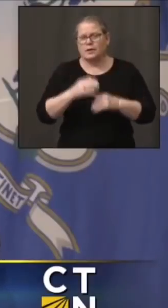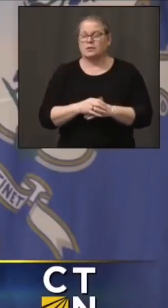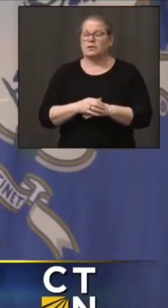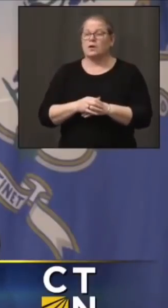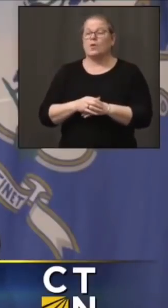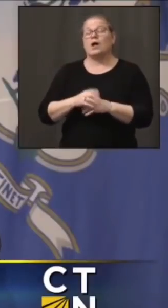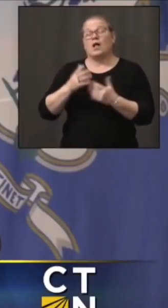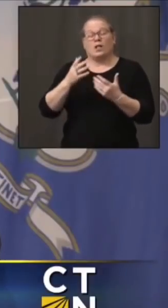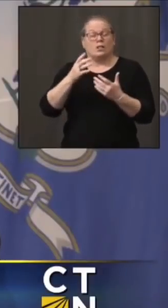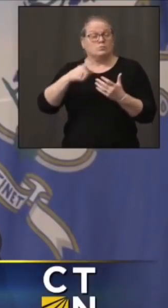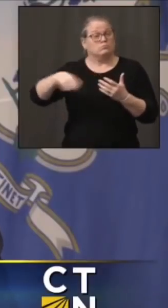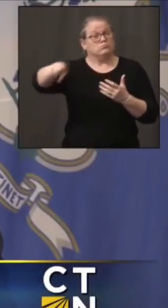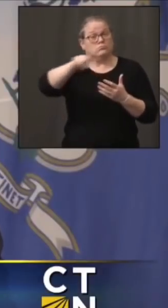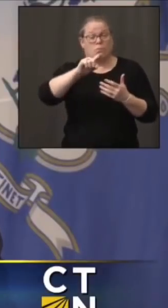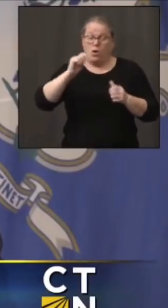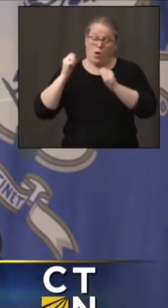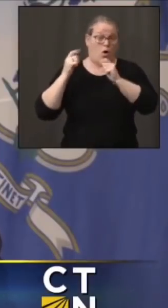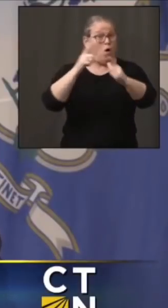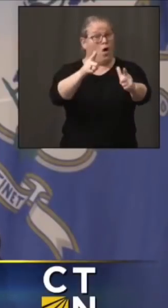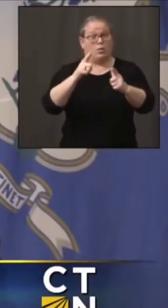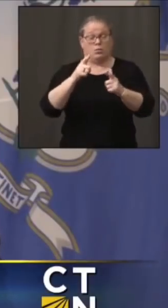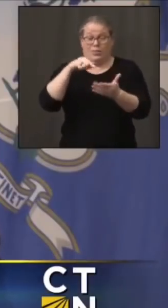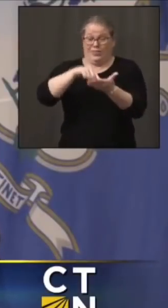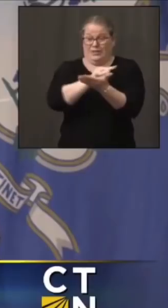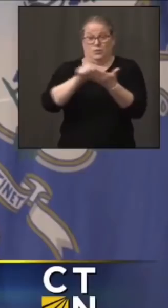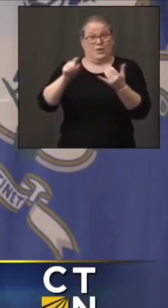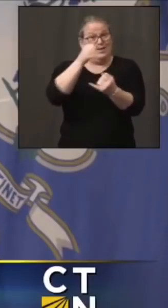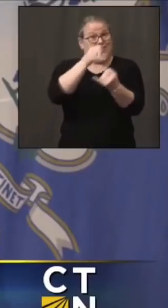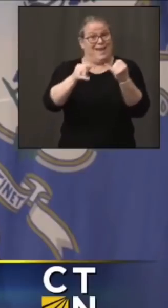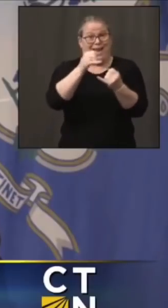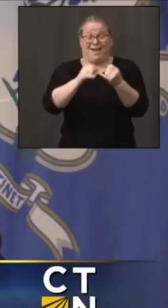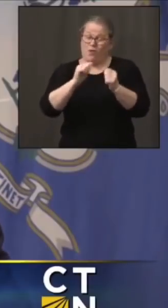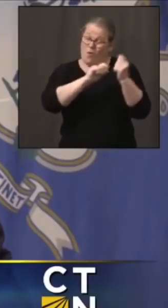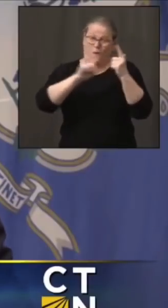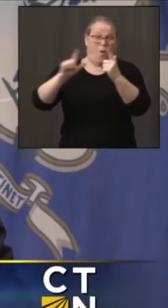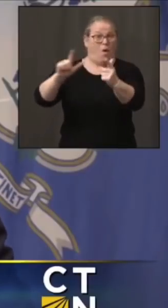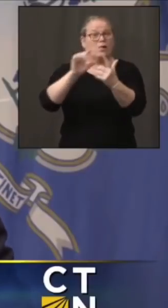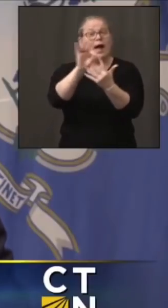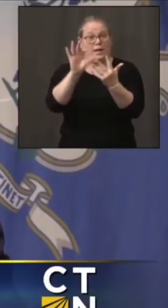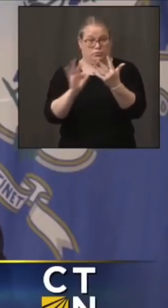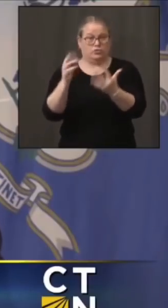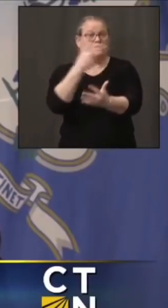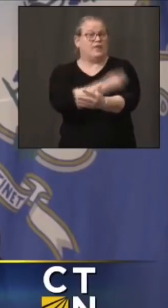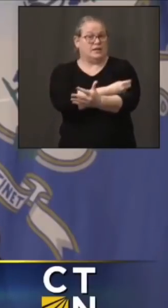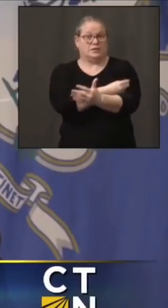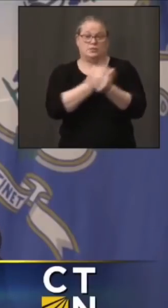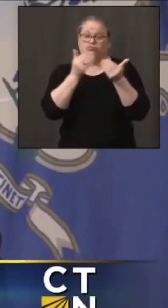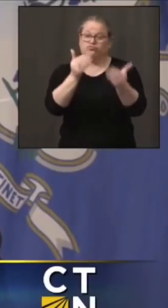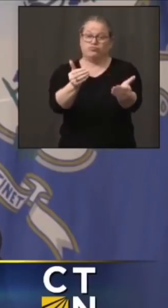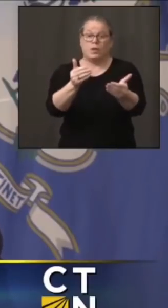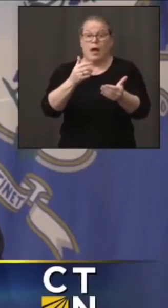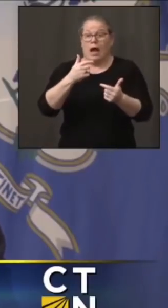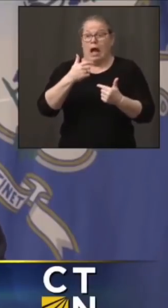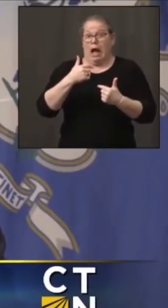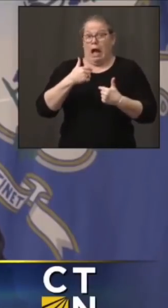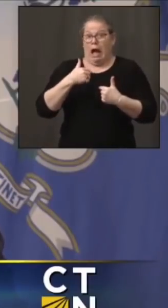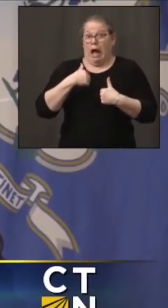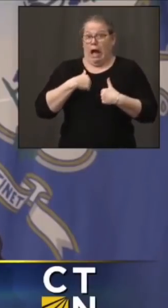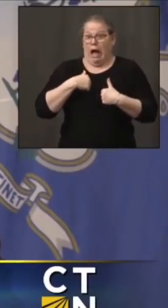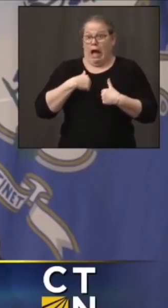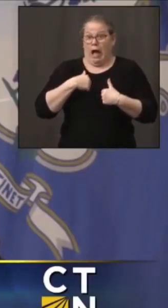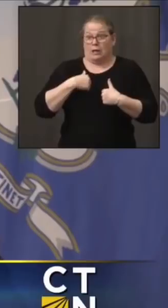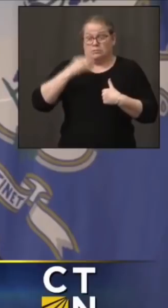vaccine by the end of this week. I am told that the overwhelming of the residents are eager to